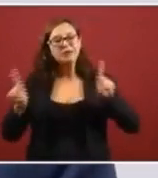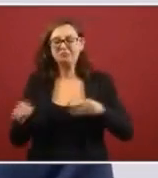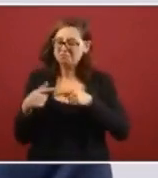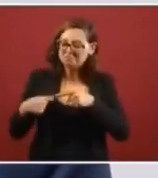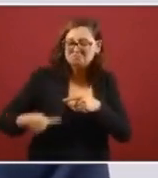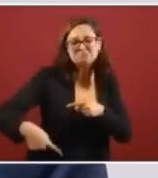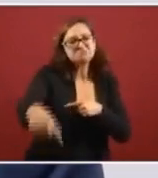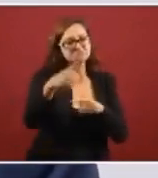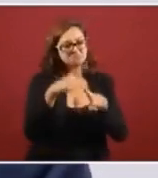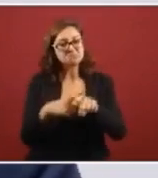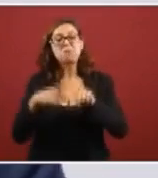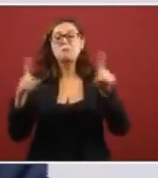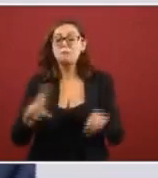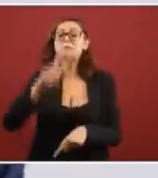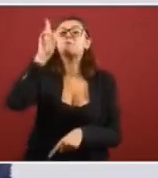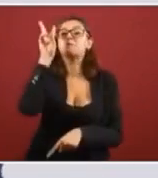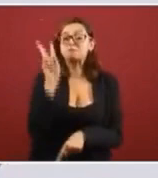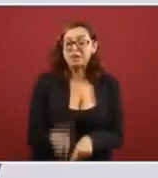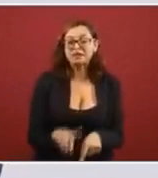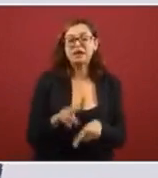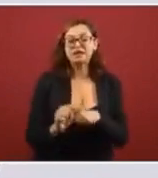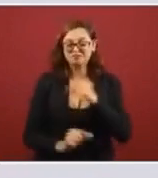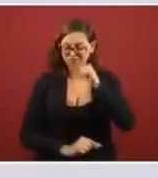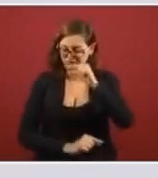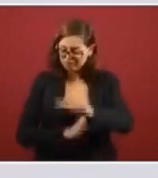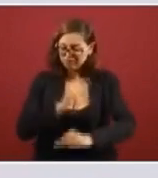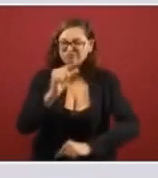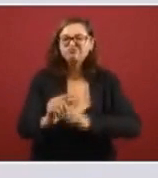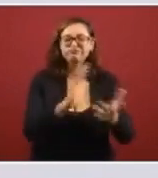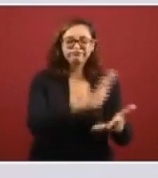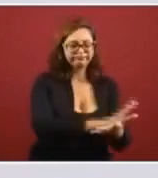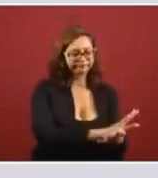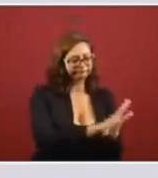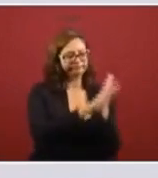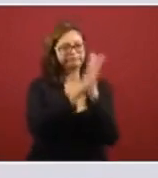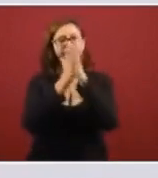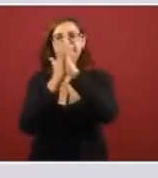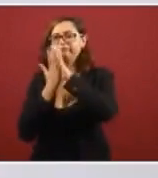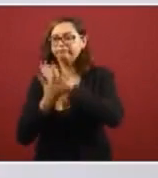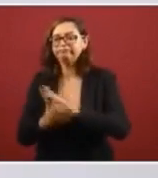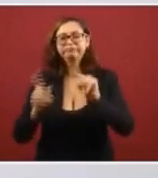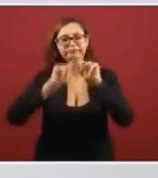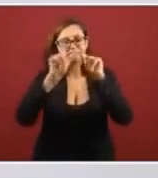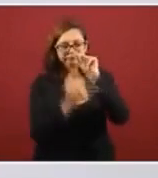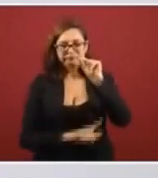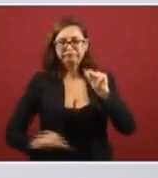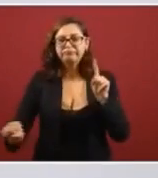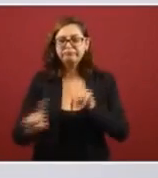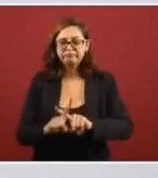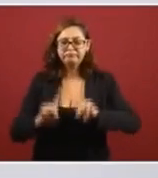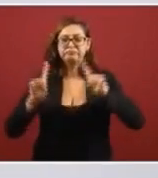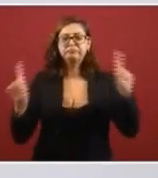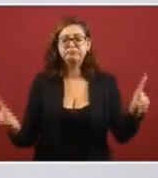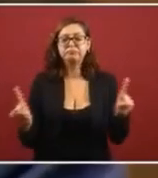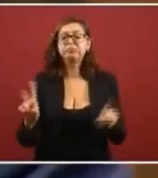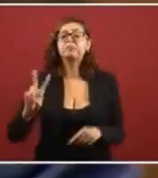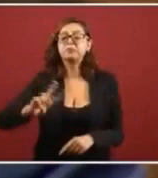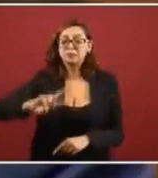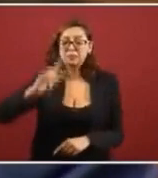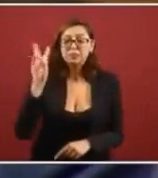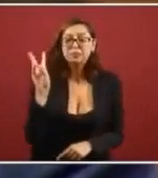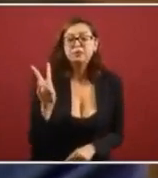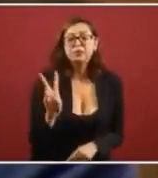it is meaning the authentic regeneration of the public life of Mexico and I